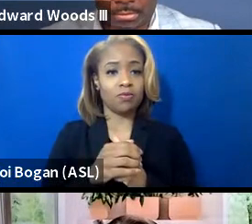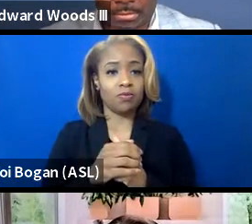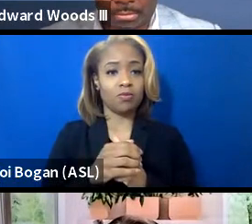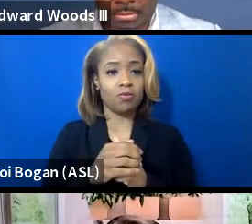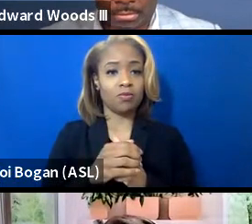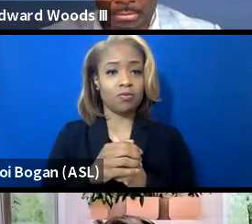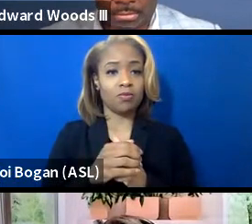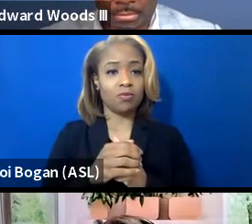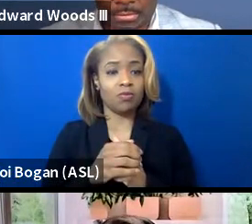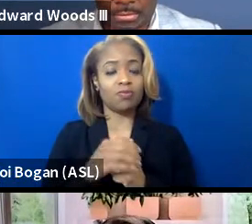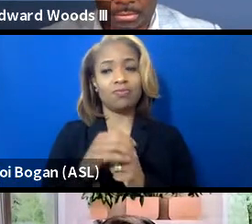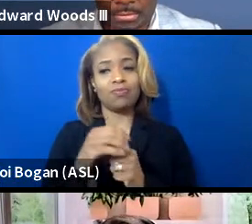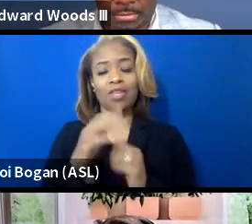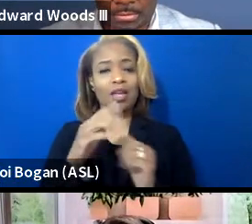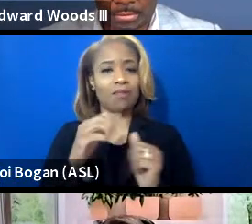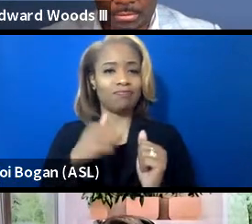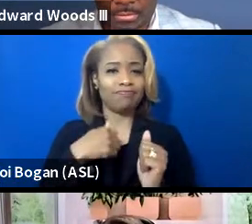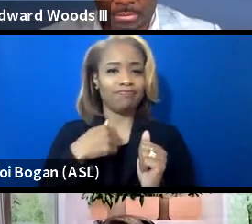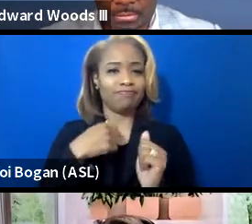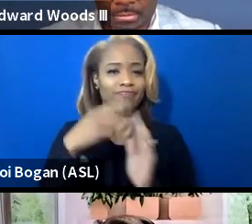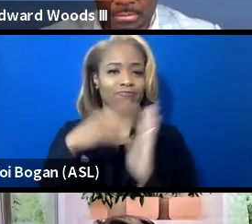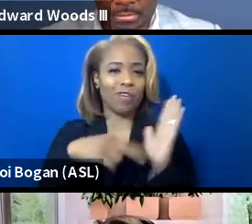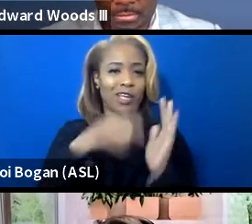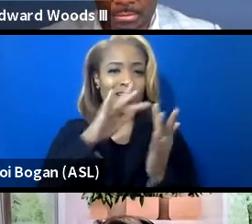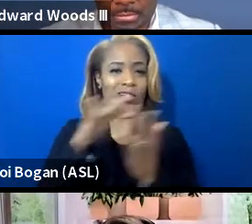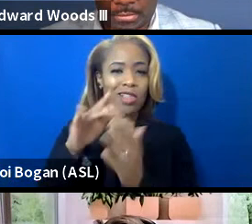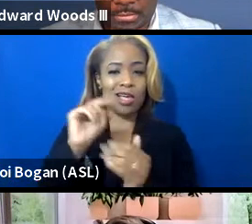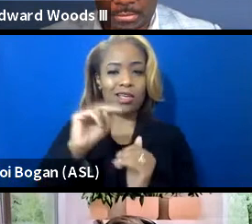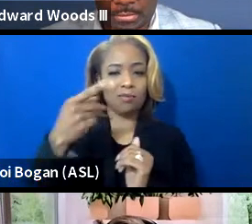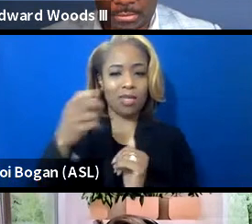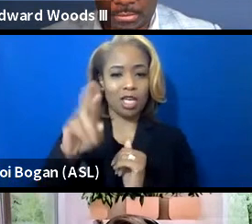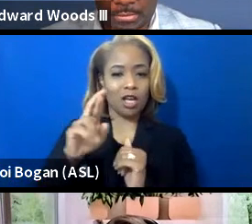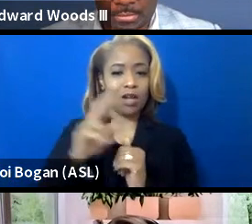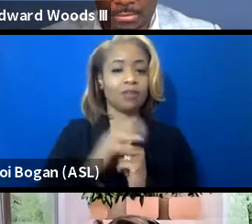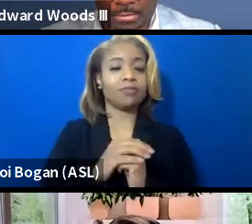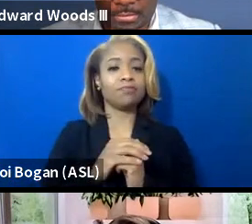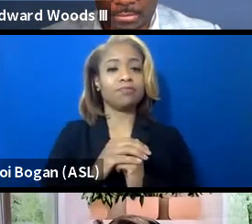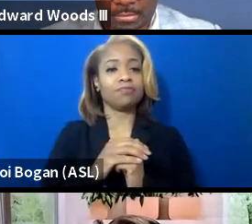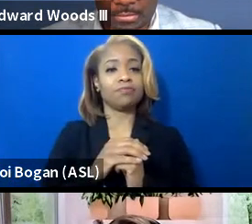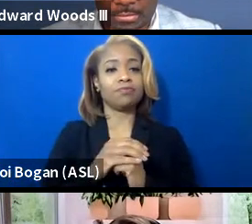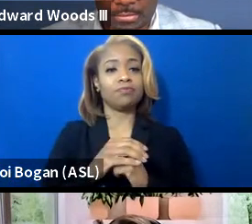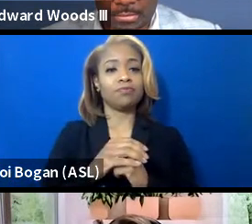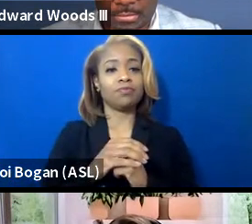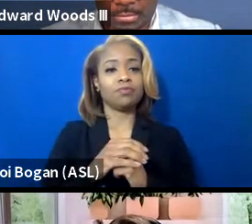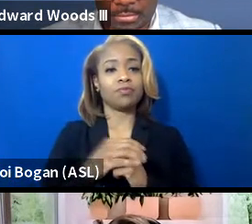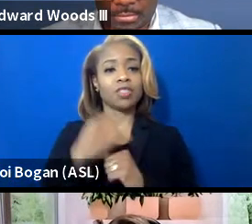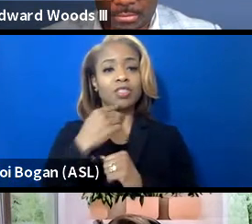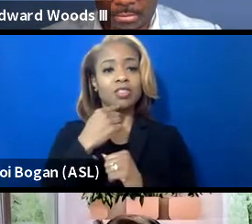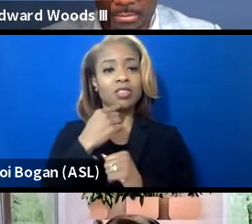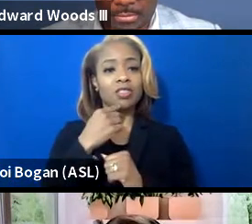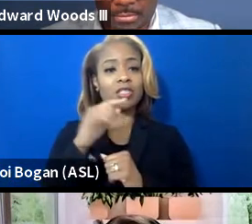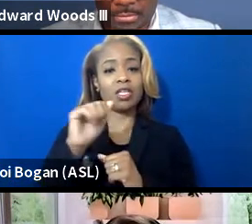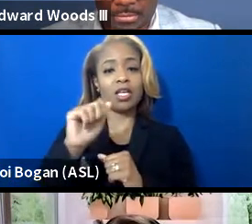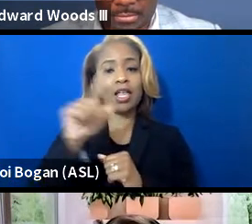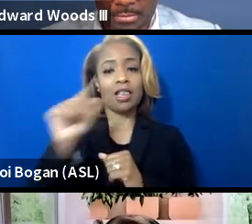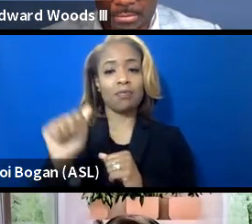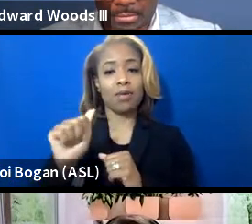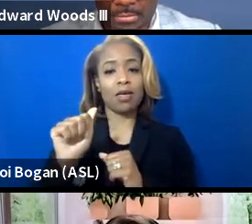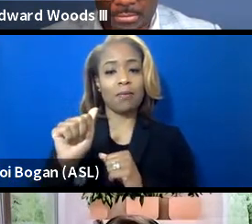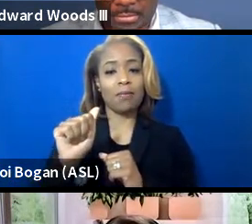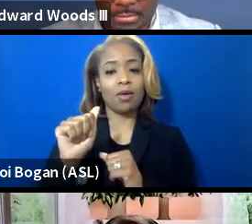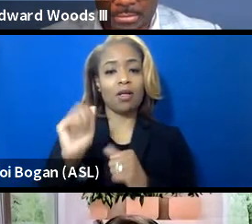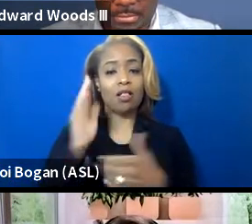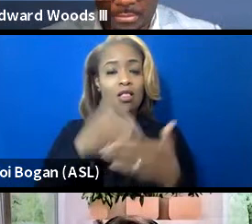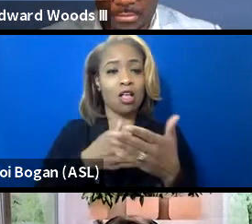I'm sorry, not the paper, but online. NPR is where I read it. And it indicated that the Alabama lawsuit, should that